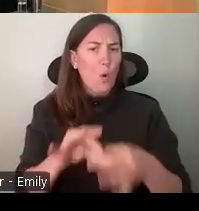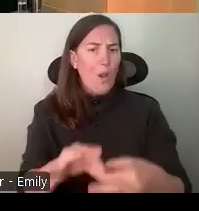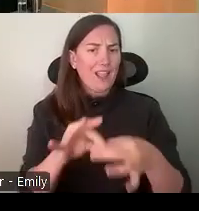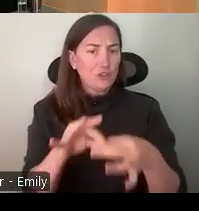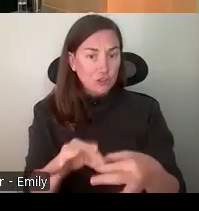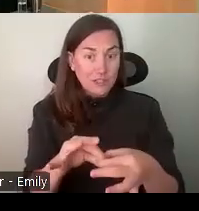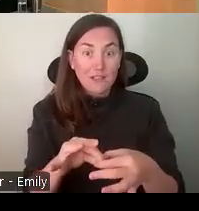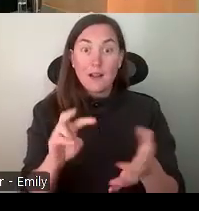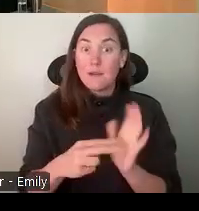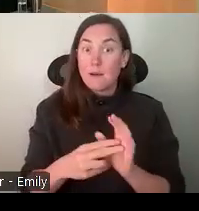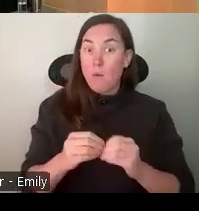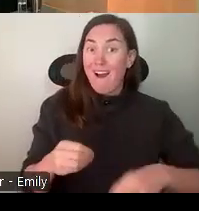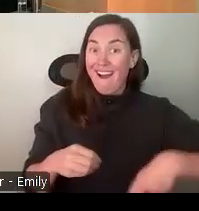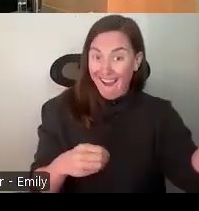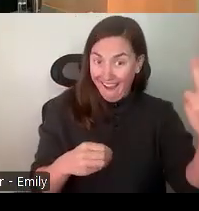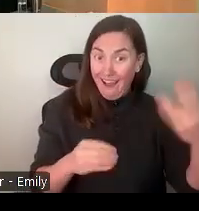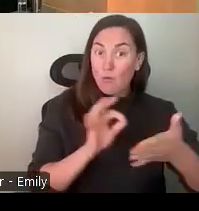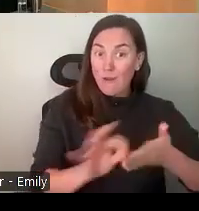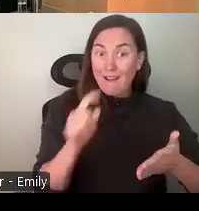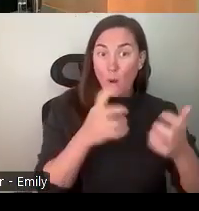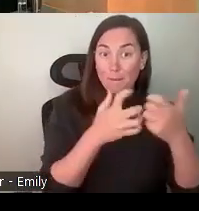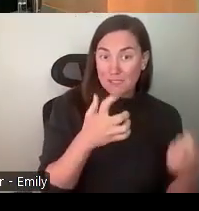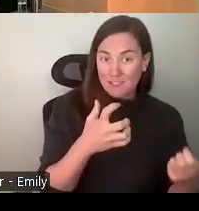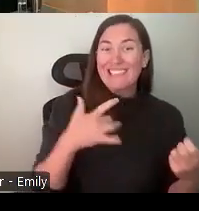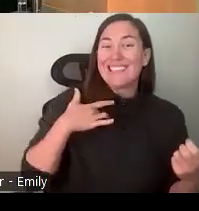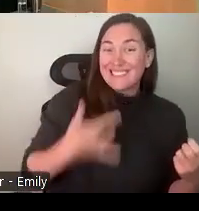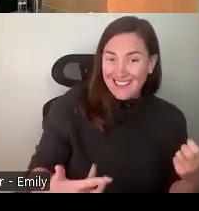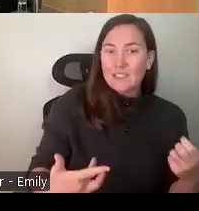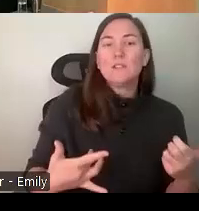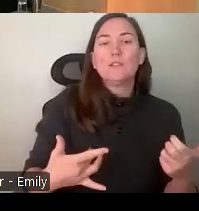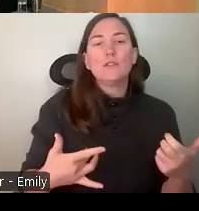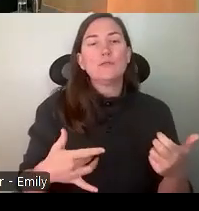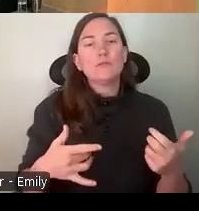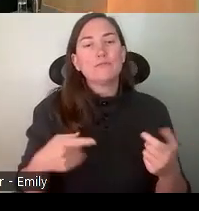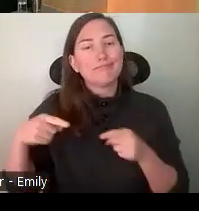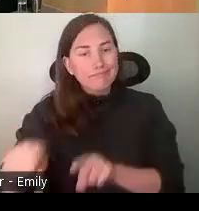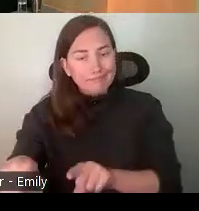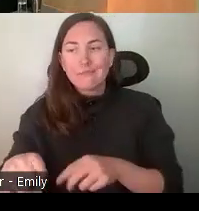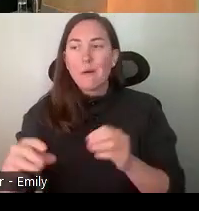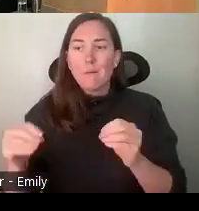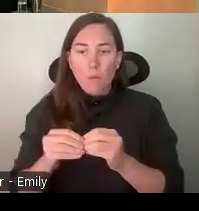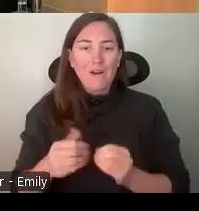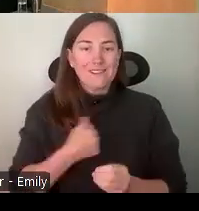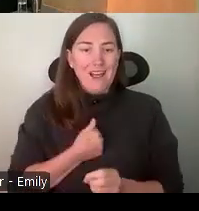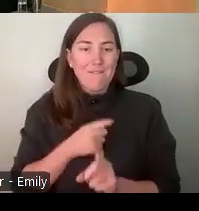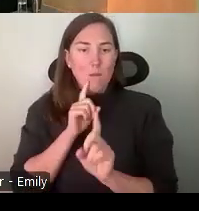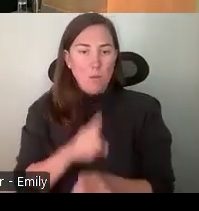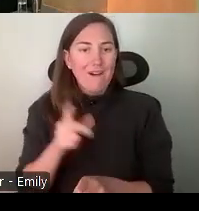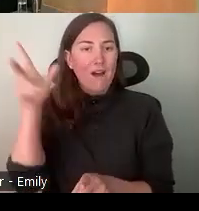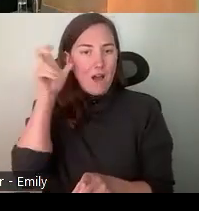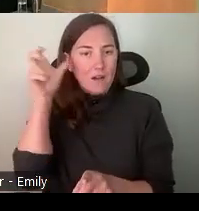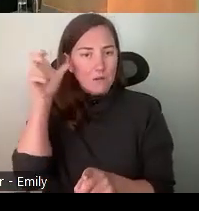higher ratings on the mismatch condition are going with more self-reported auditory hallucinatory